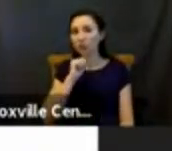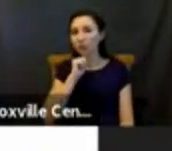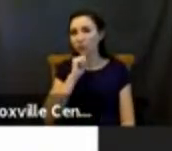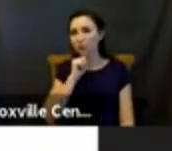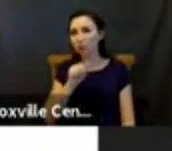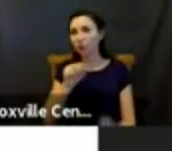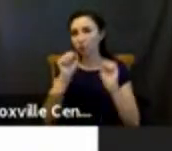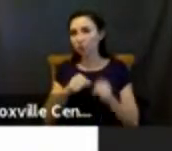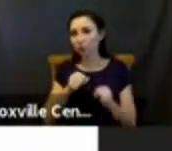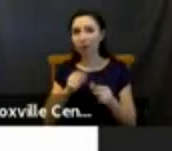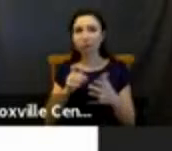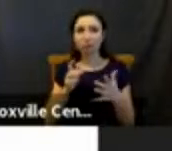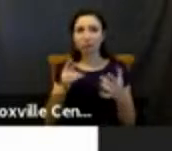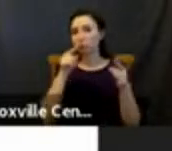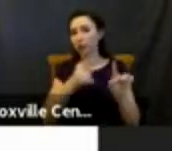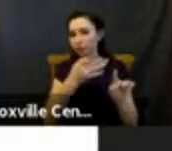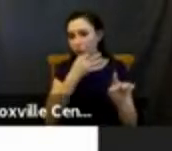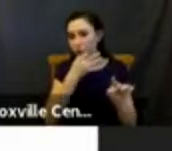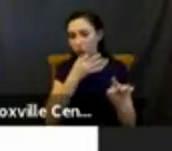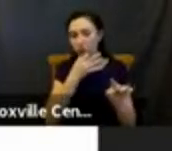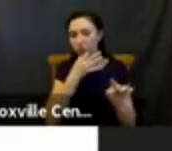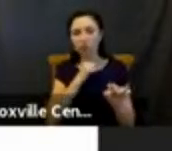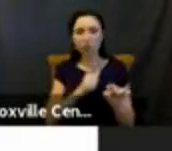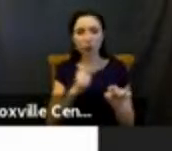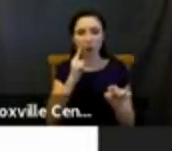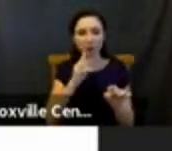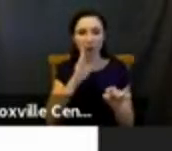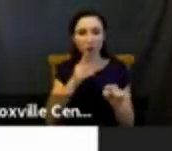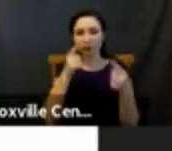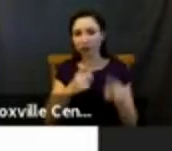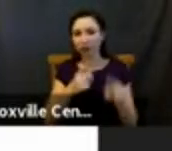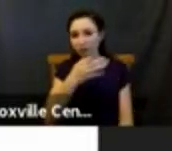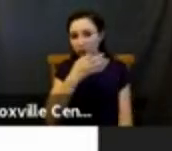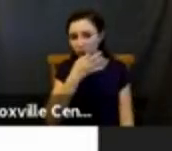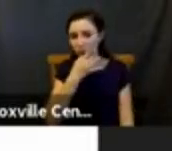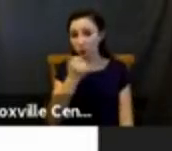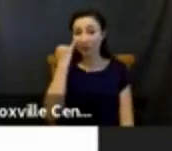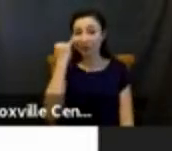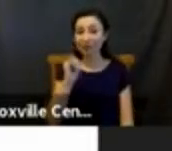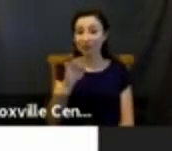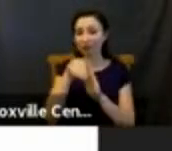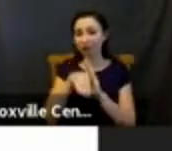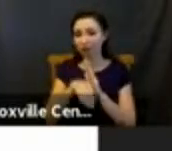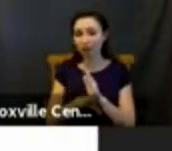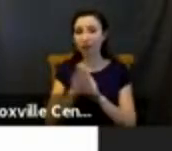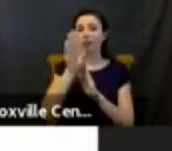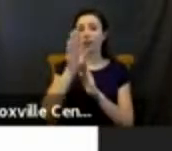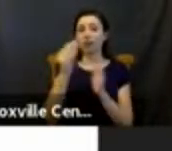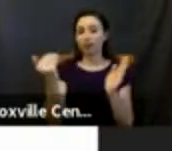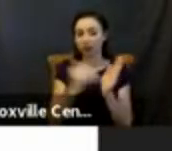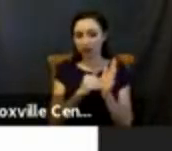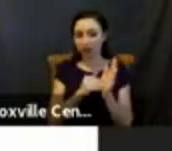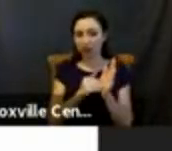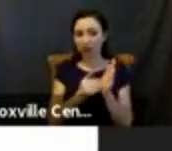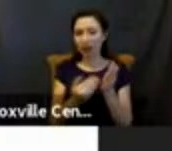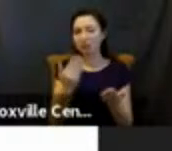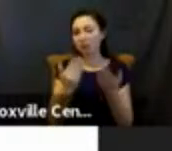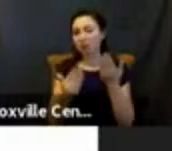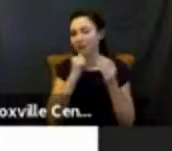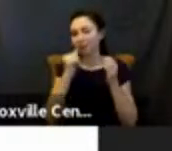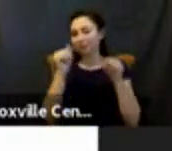those anytime soon. And then the idea of de-escalating and then escalating is probably not very